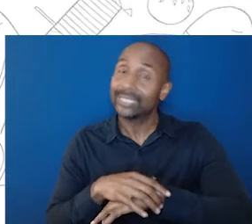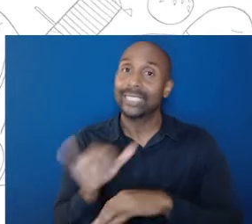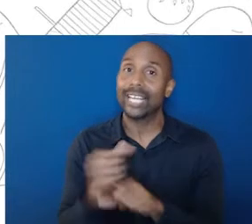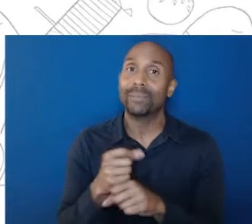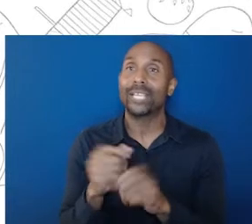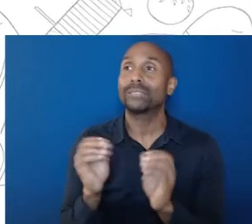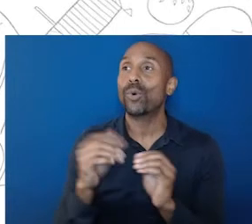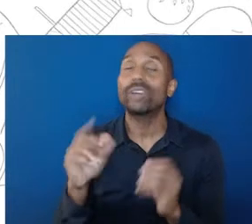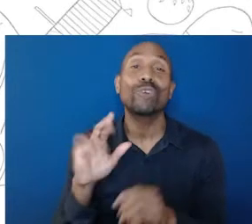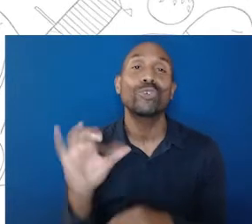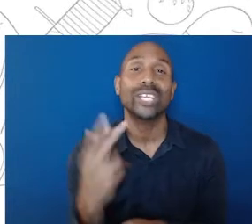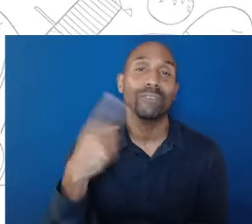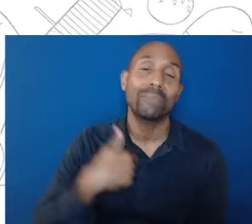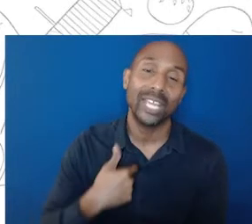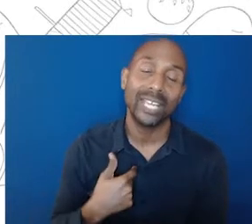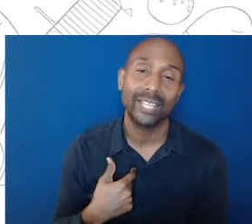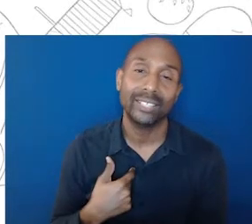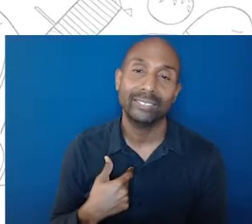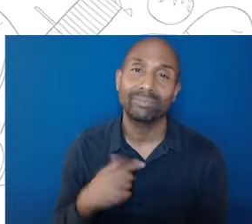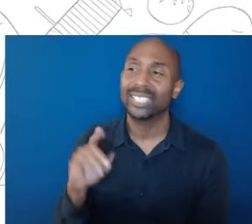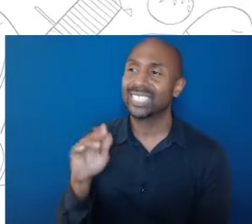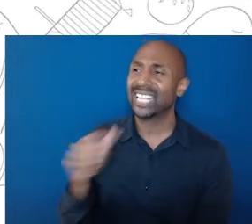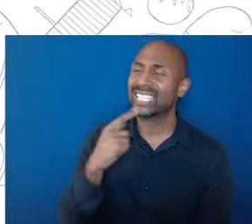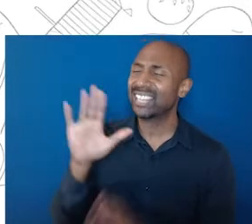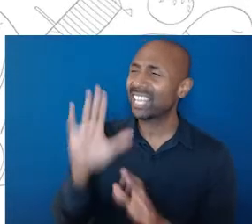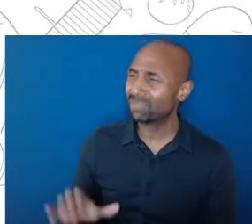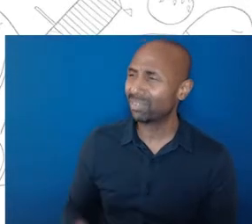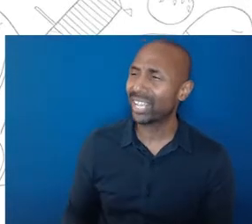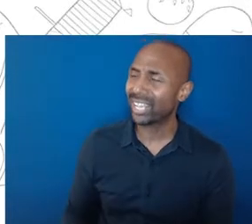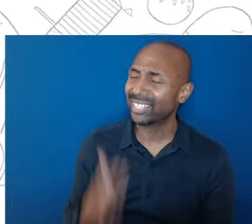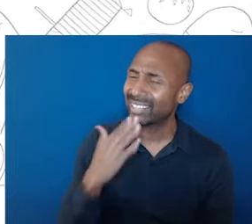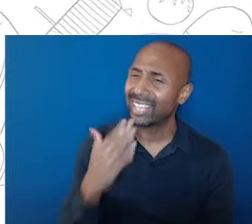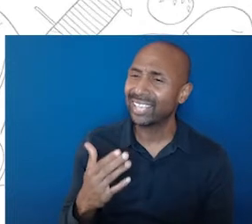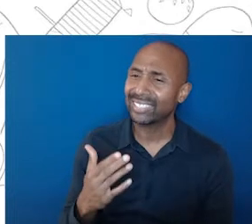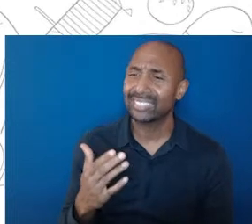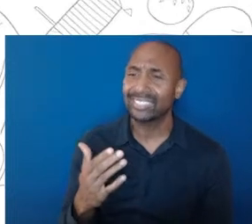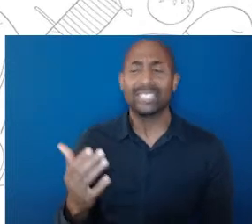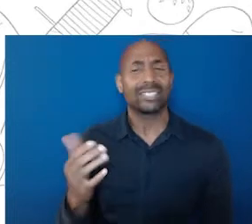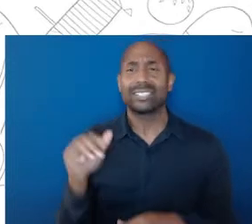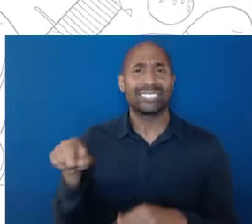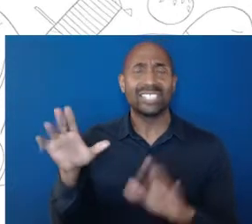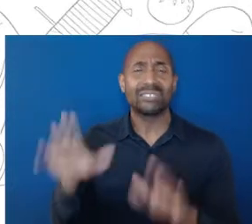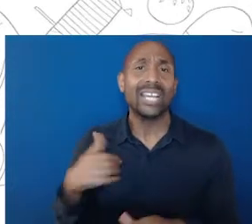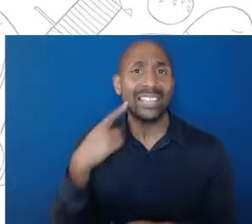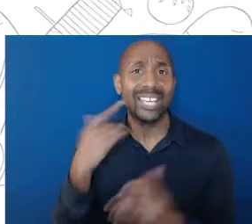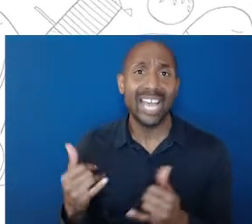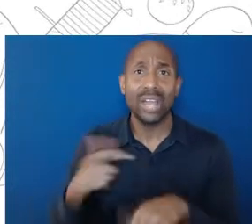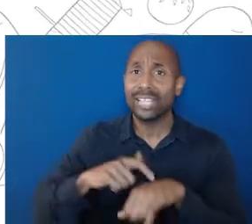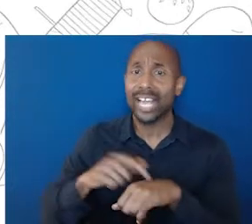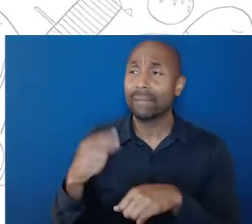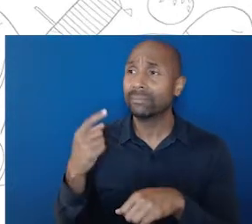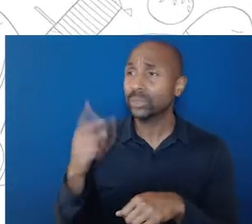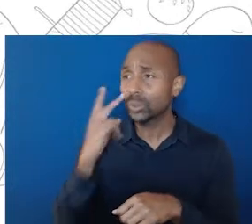just makes it that much more rich, for sure. Oh, that's great. Thanks. I think it's time. This is great. I think that it's time to see some of